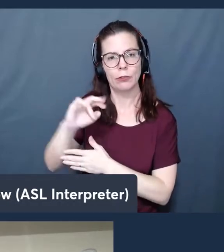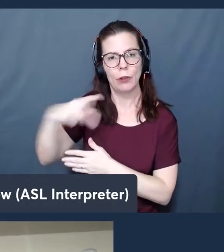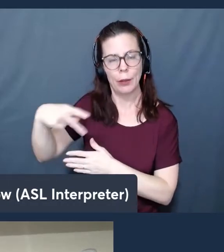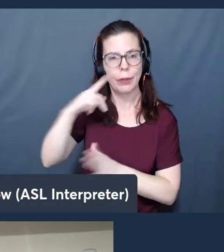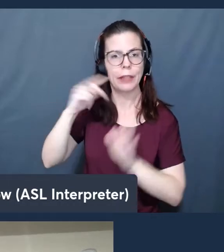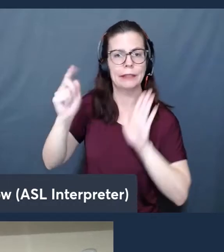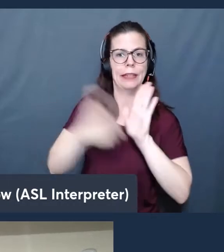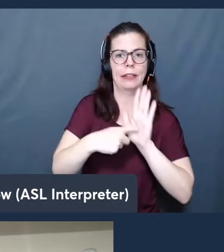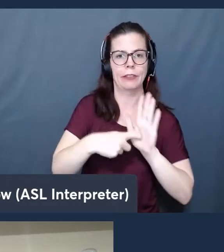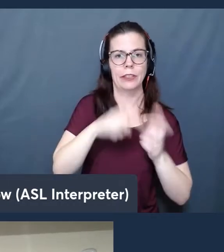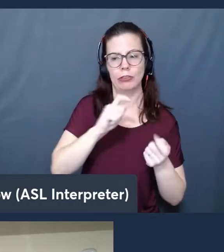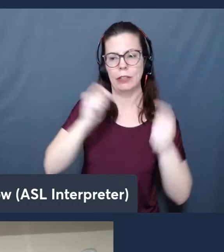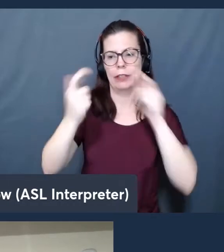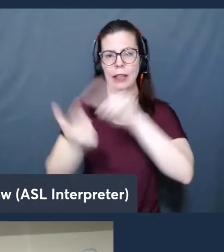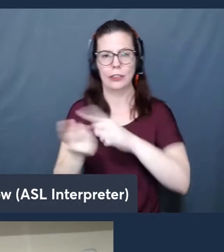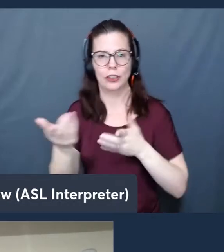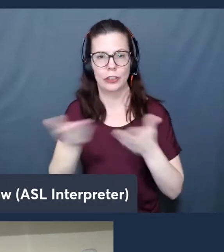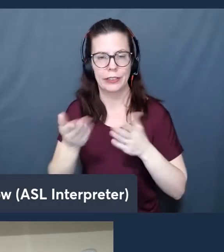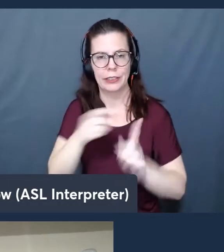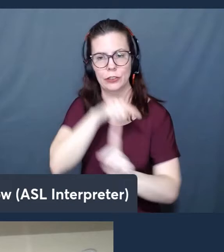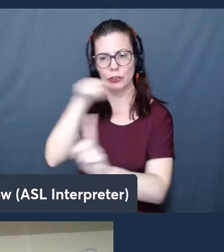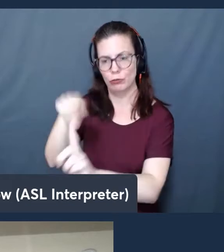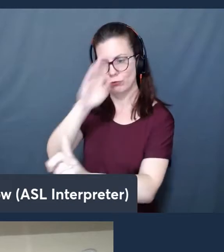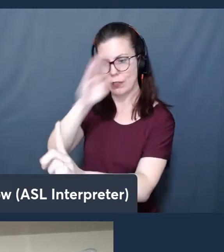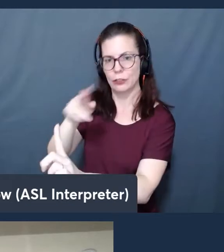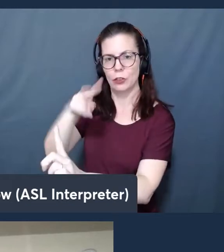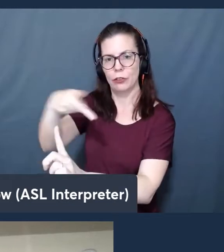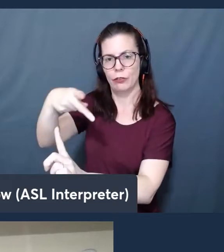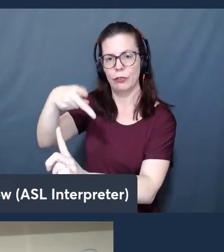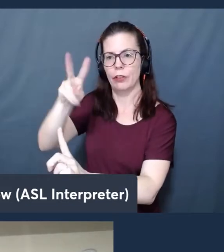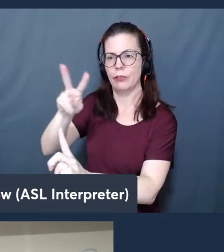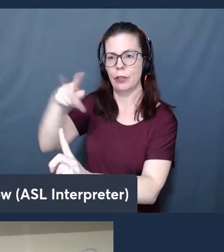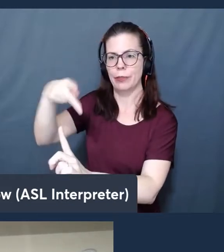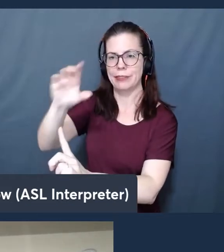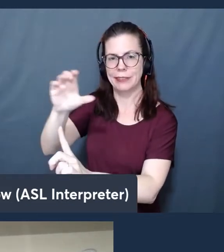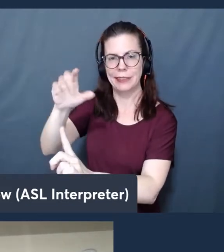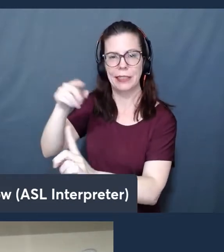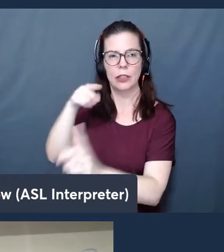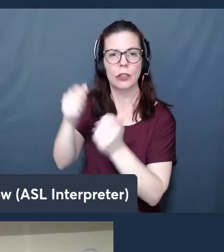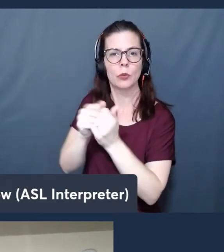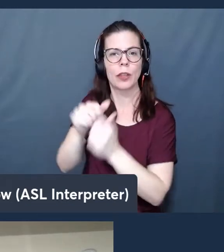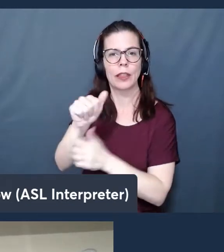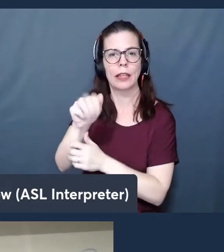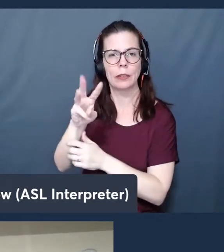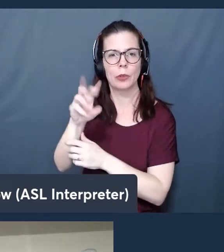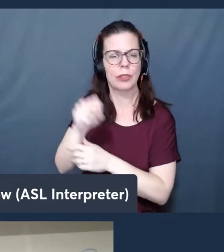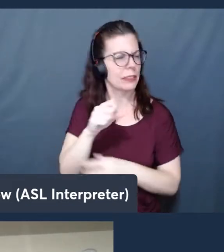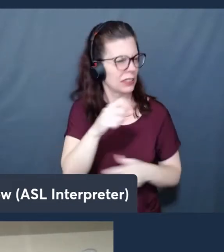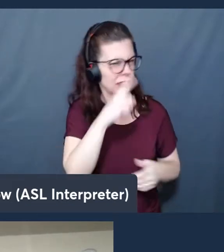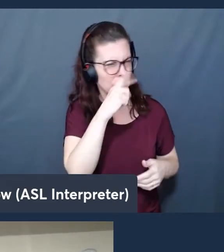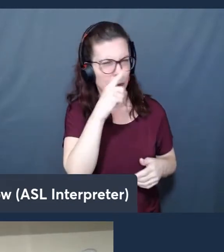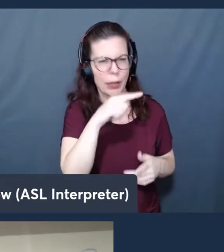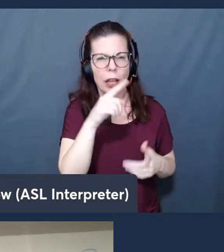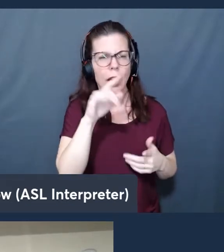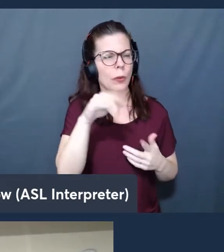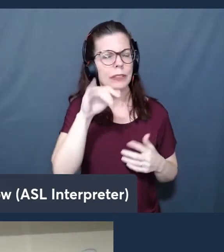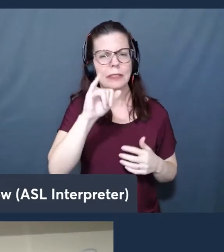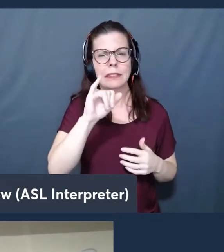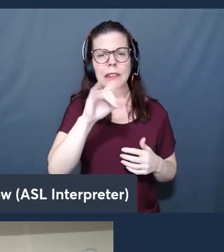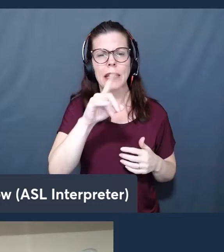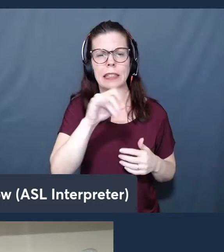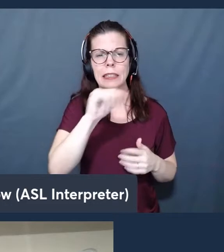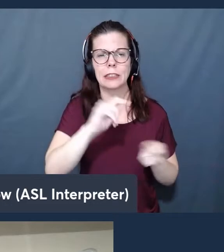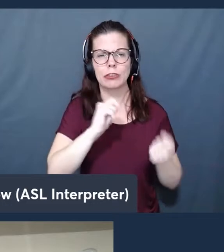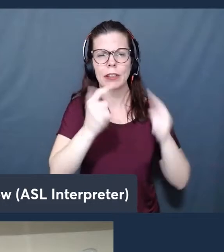their VPC within AWS. So it unlocks, what is this identity translation service? What does that actually mean?